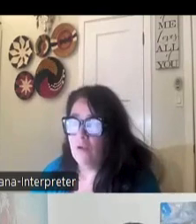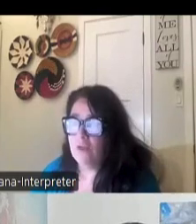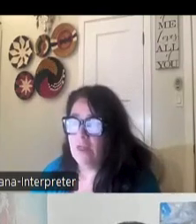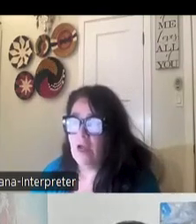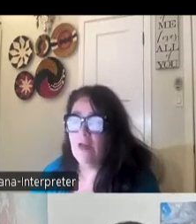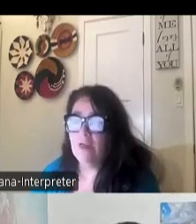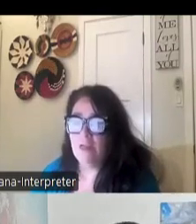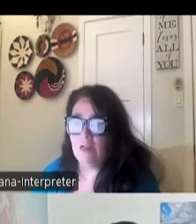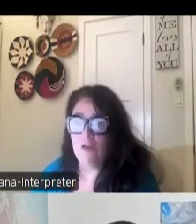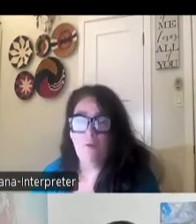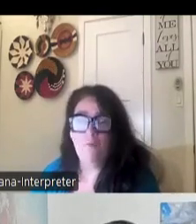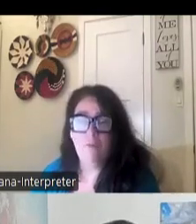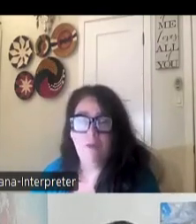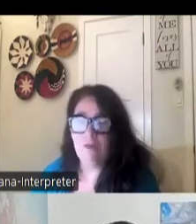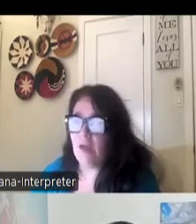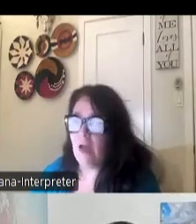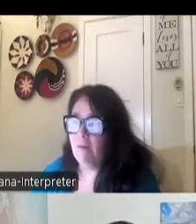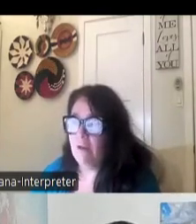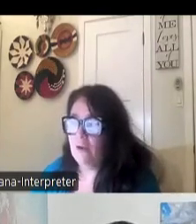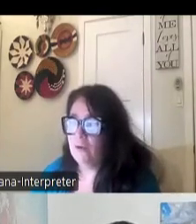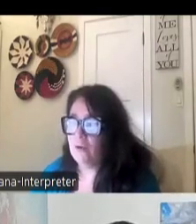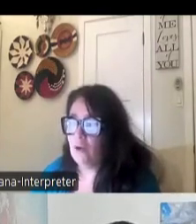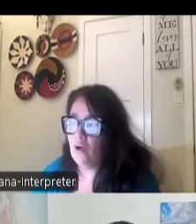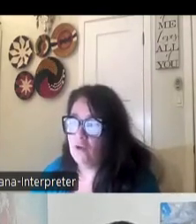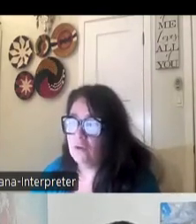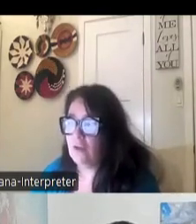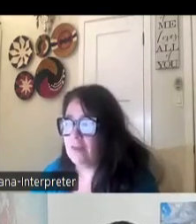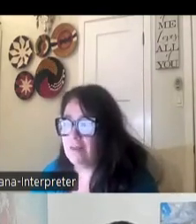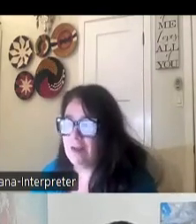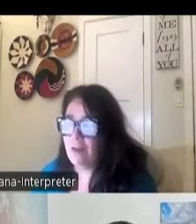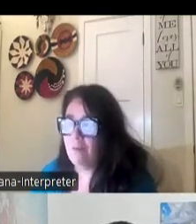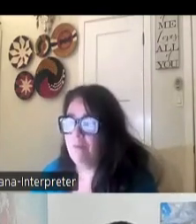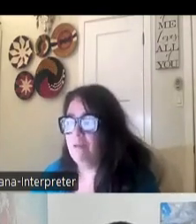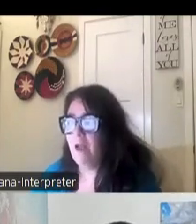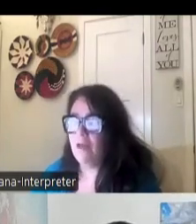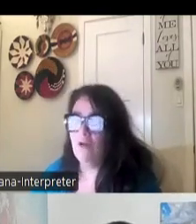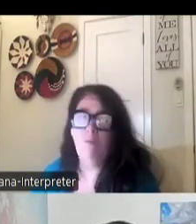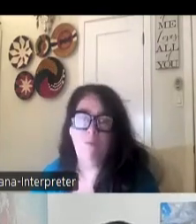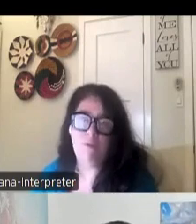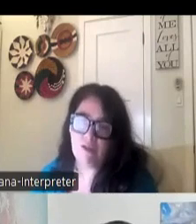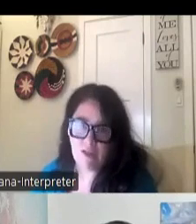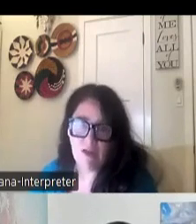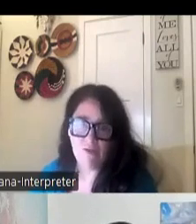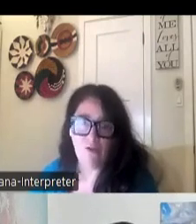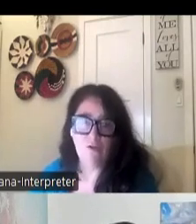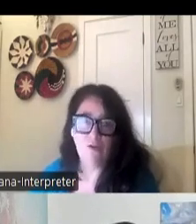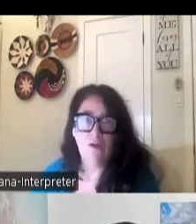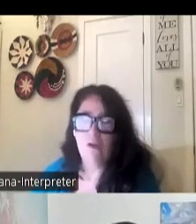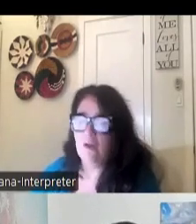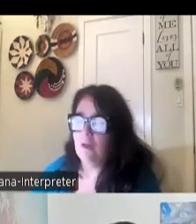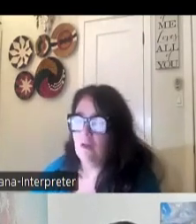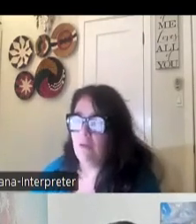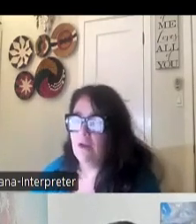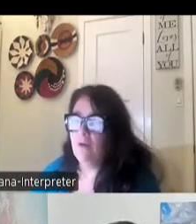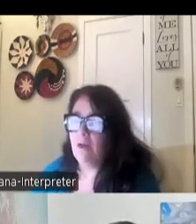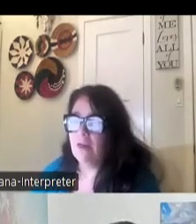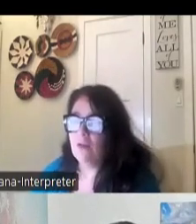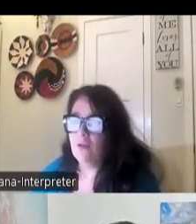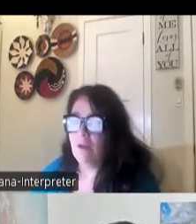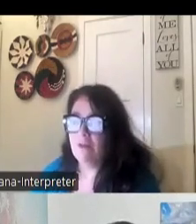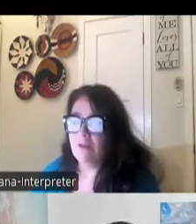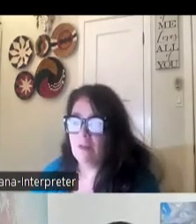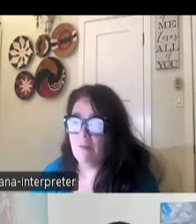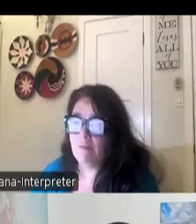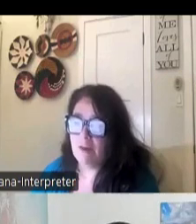of around 2% per degree centigrade of global mean warming. But extreme precipitation increases